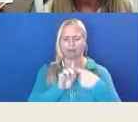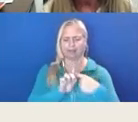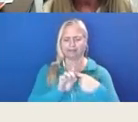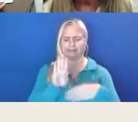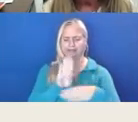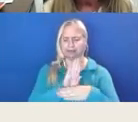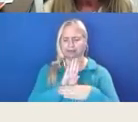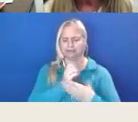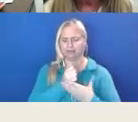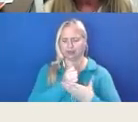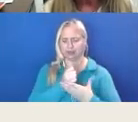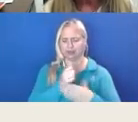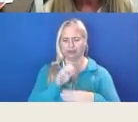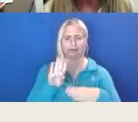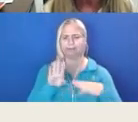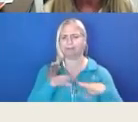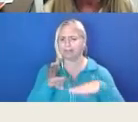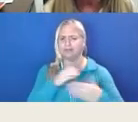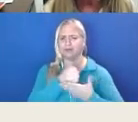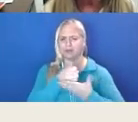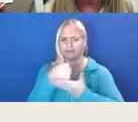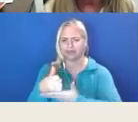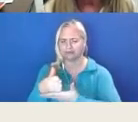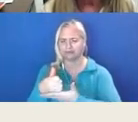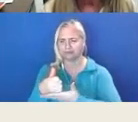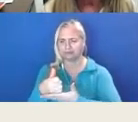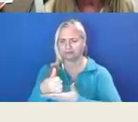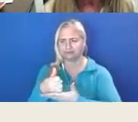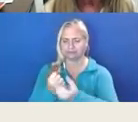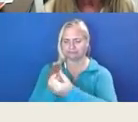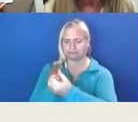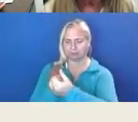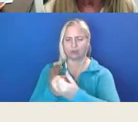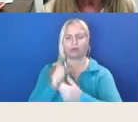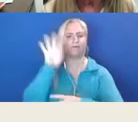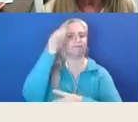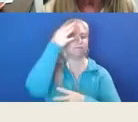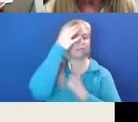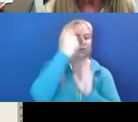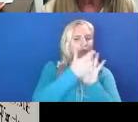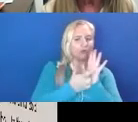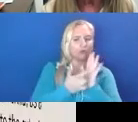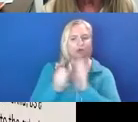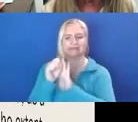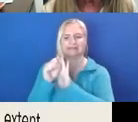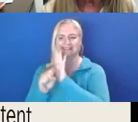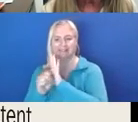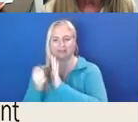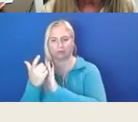this is federal and state law to address the behavior needs.